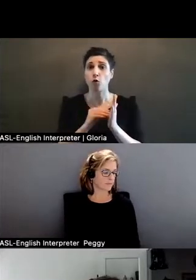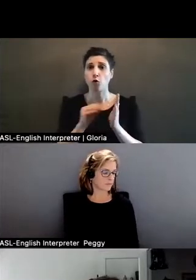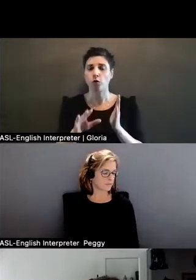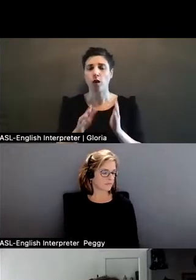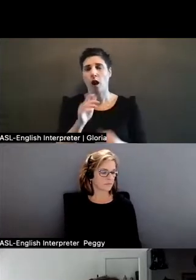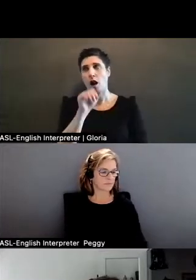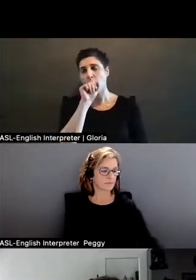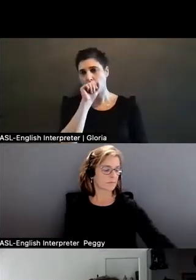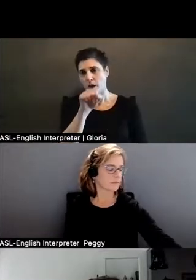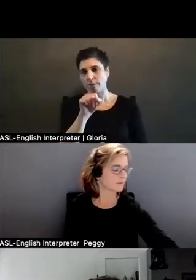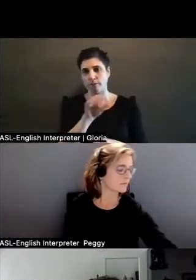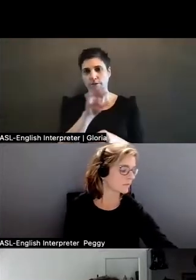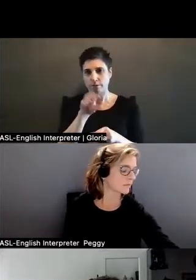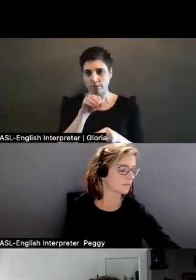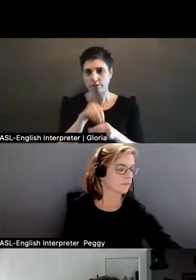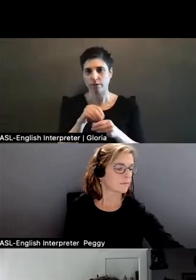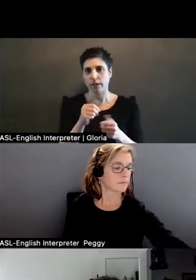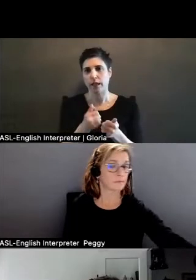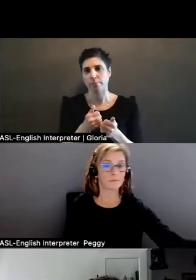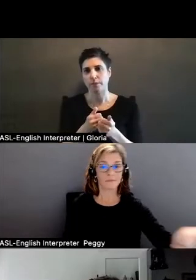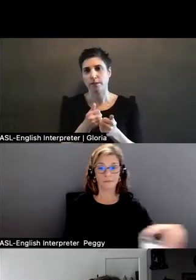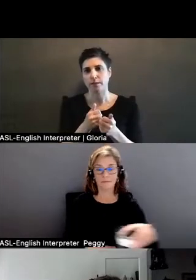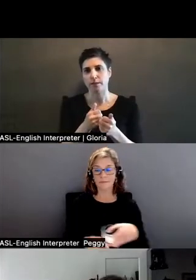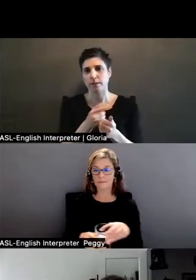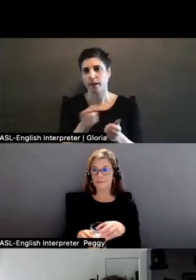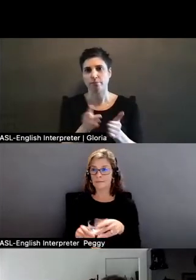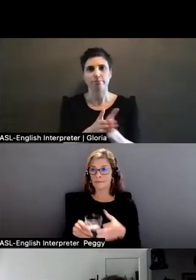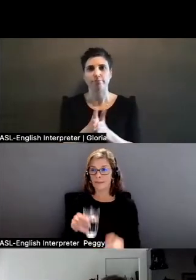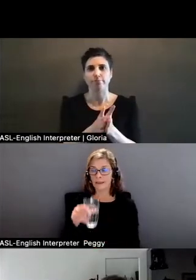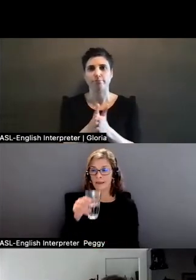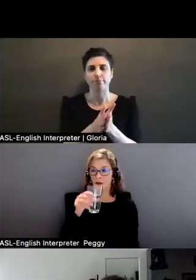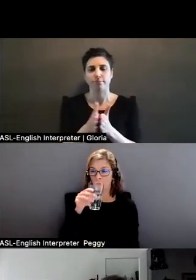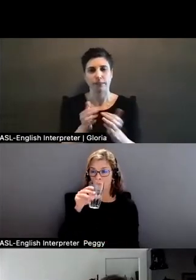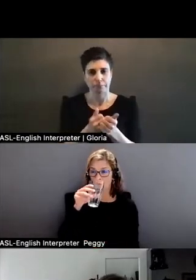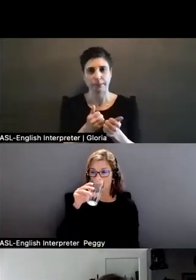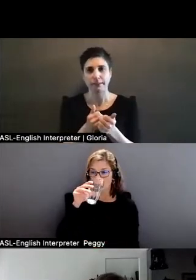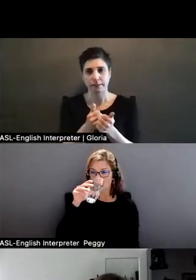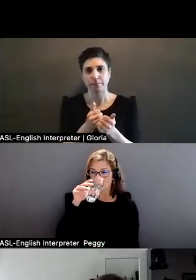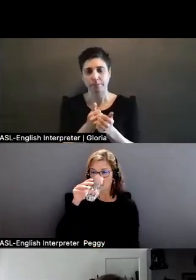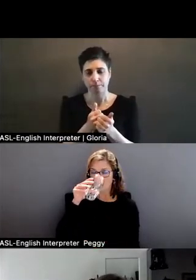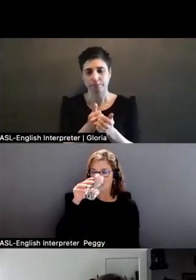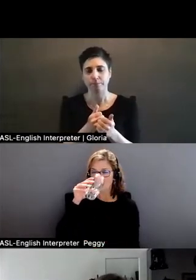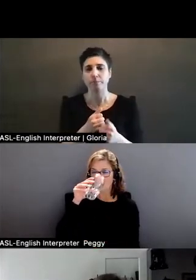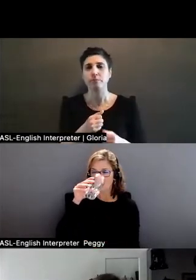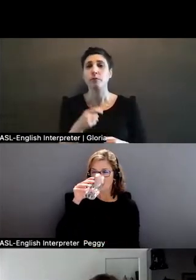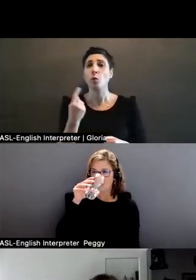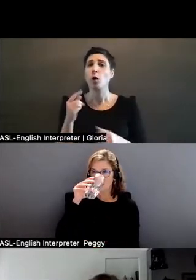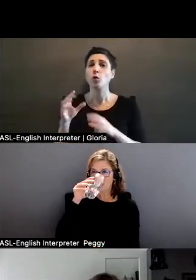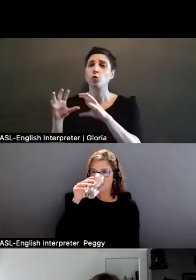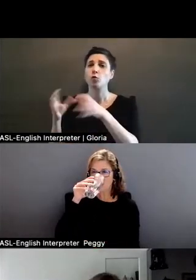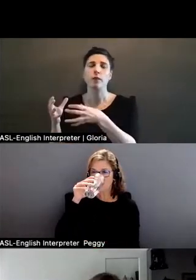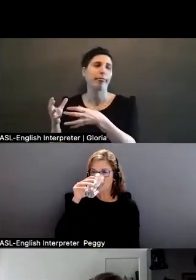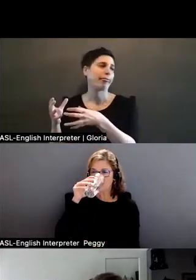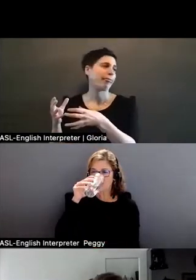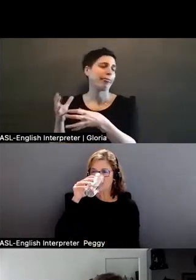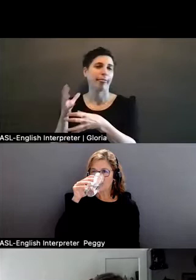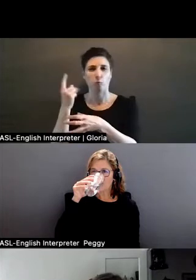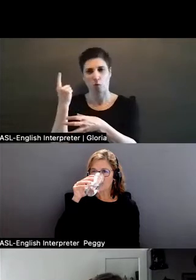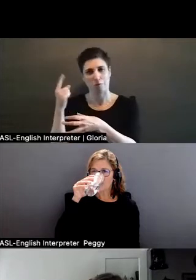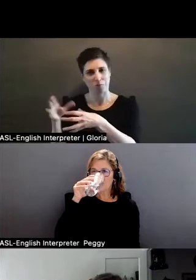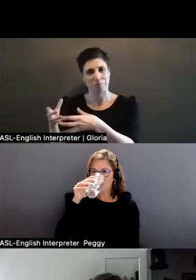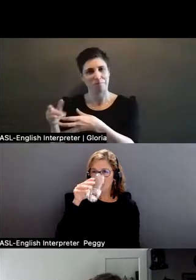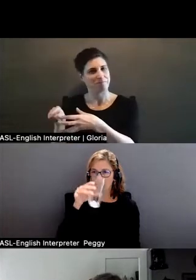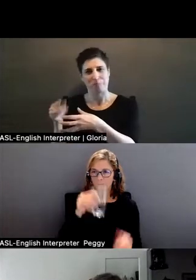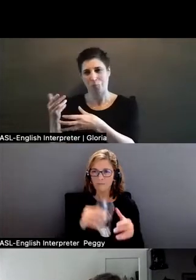engaging in the games. We have had one cohort so far that didn't like it. So